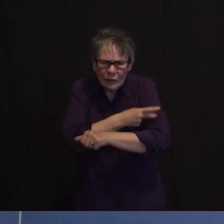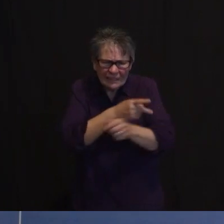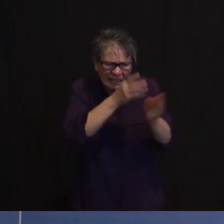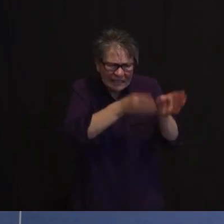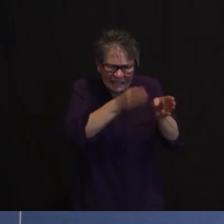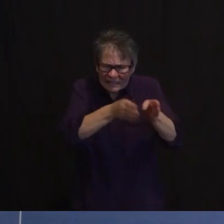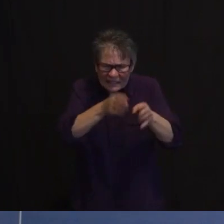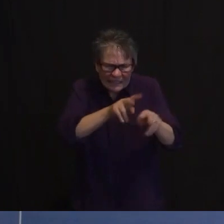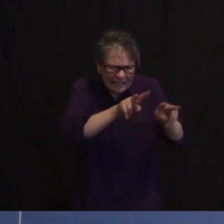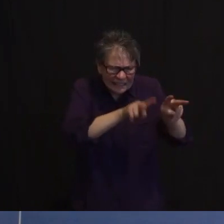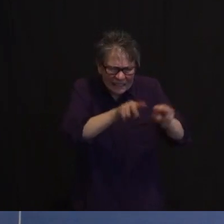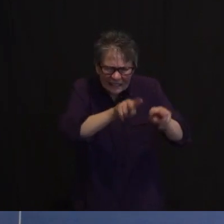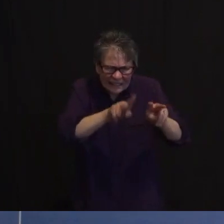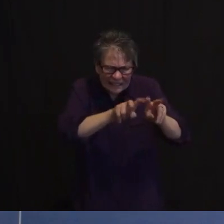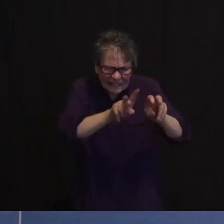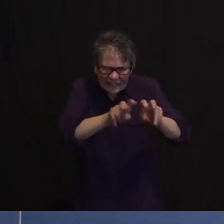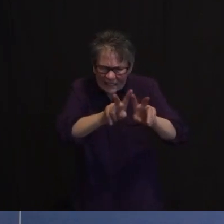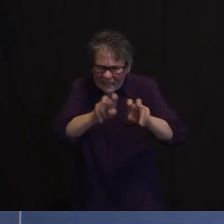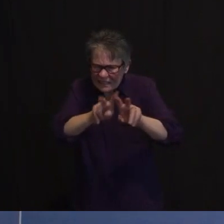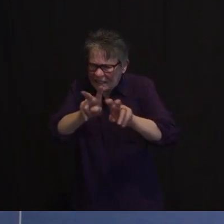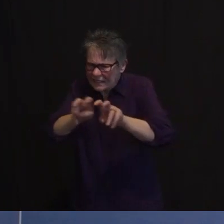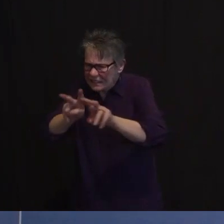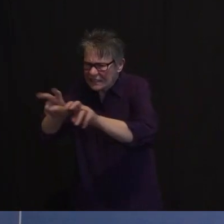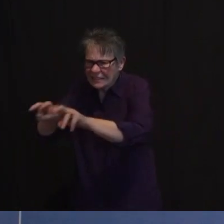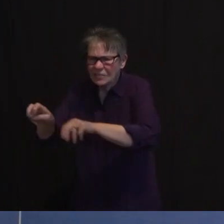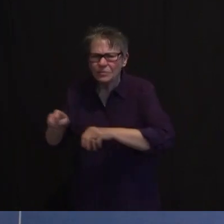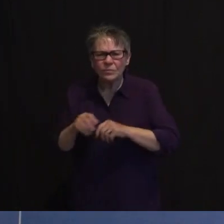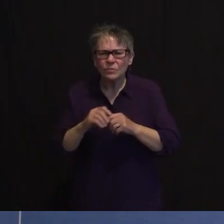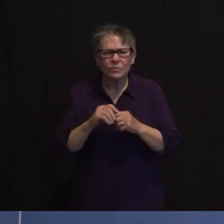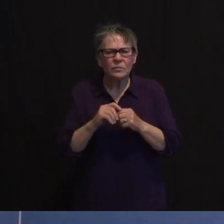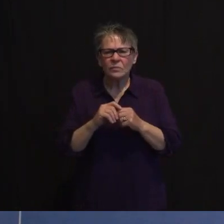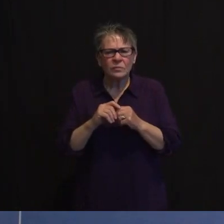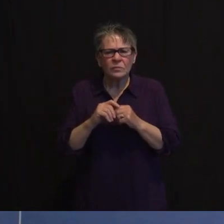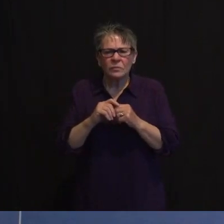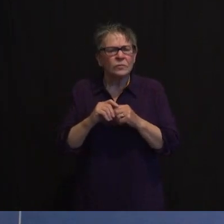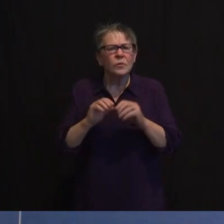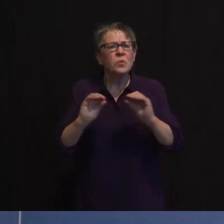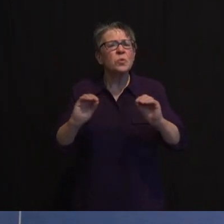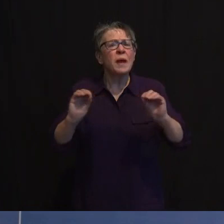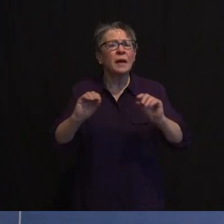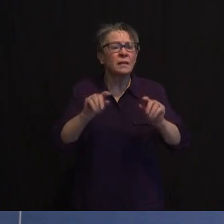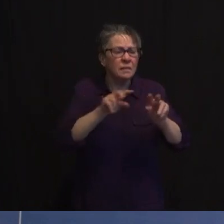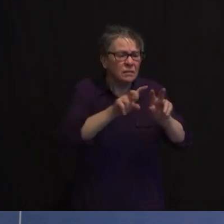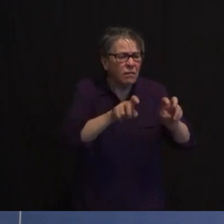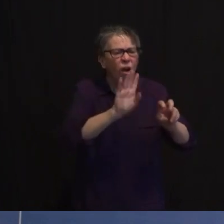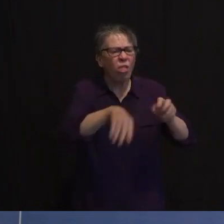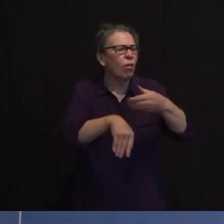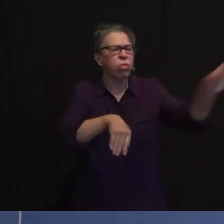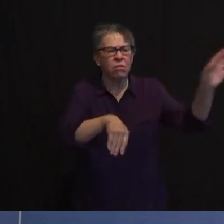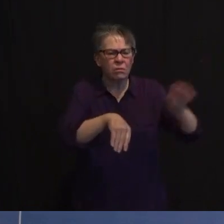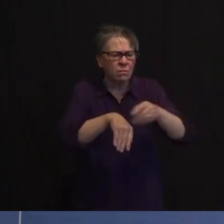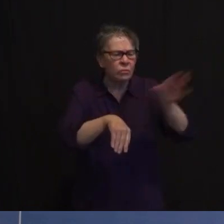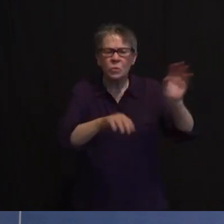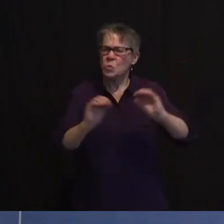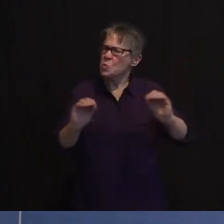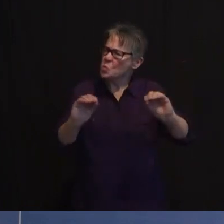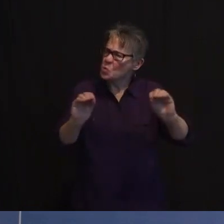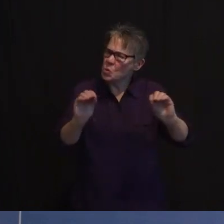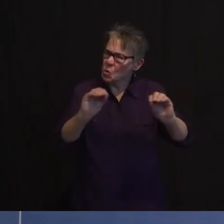care based on stereotypes, assessment of quality of life, or judgment about